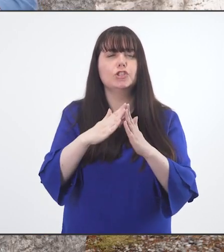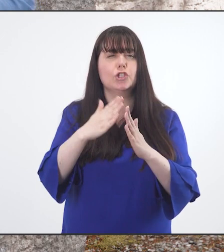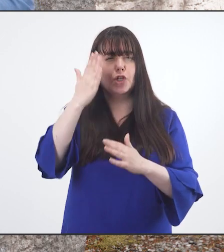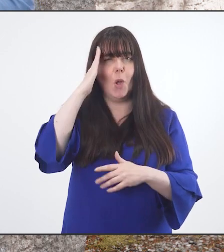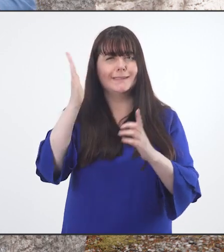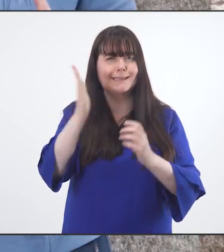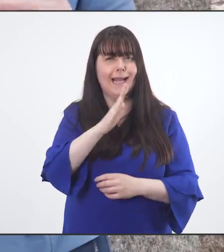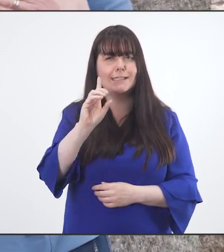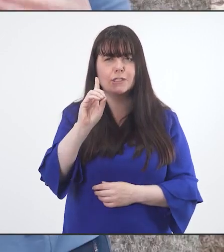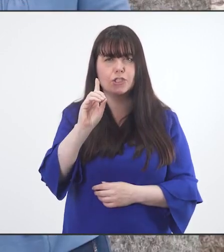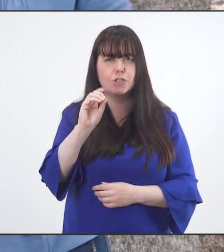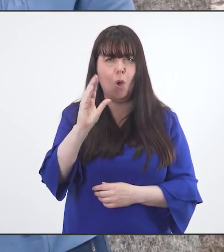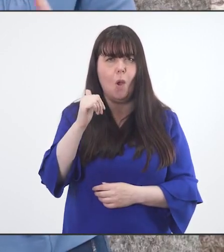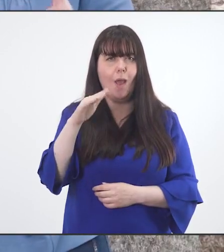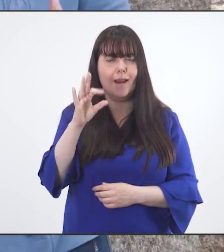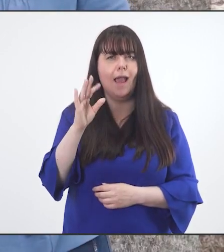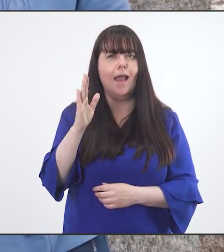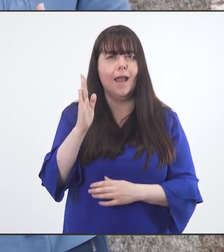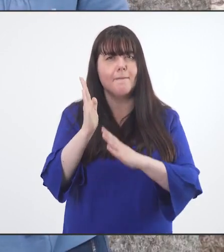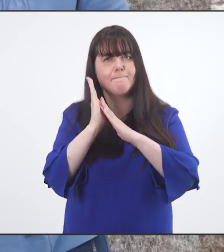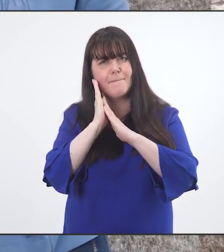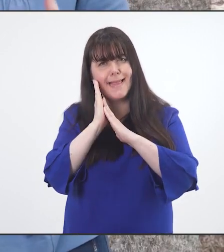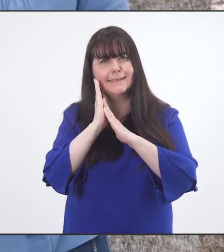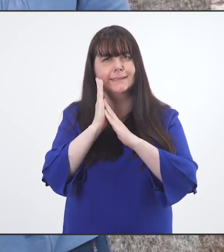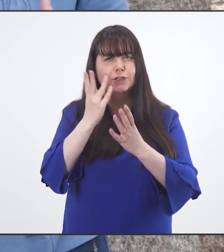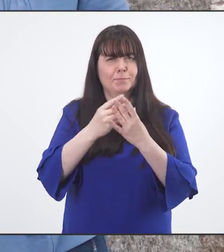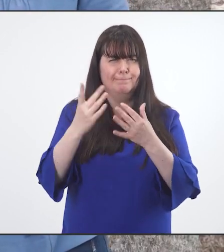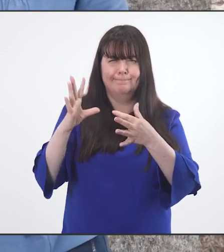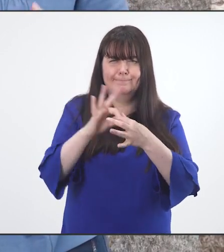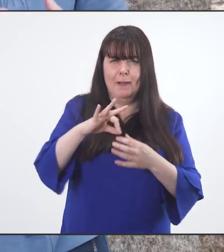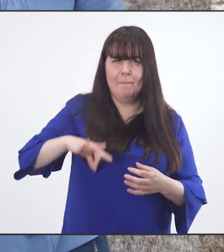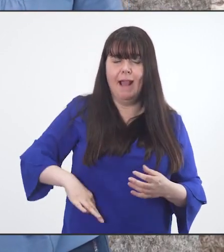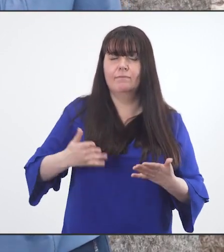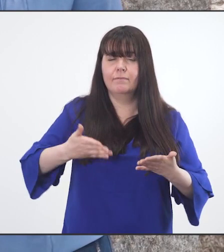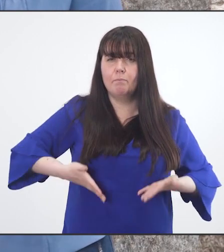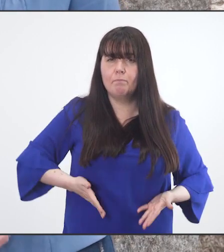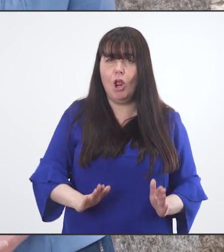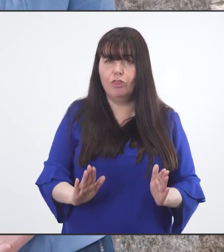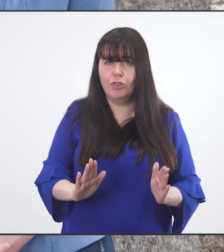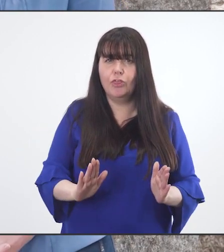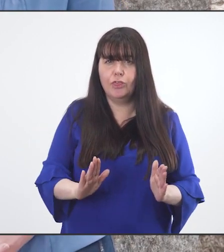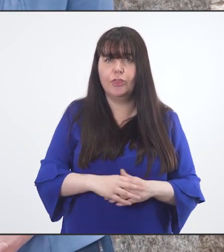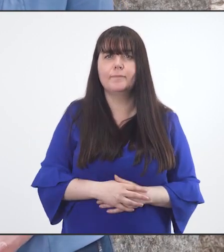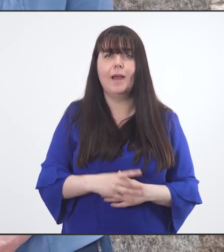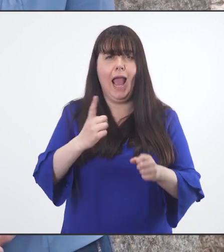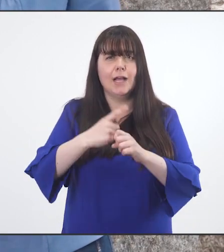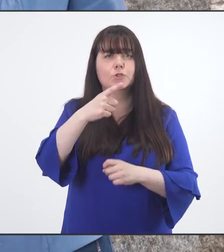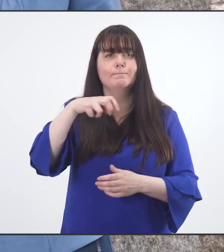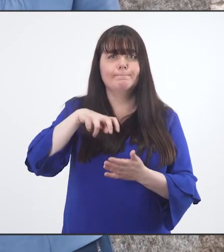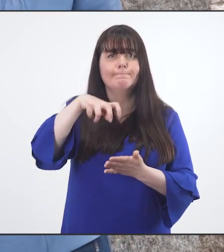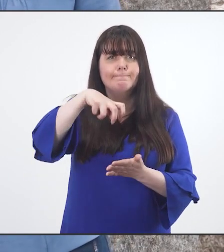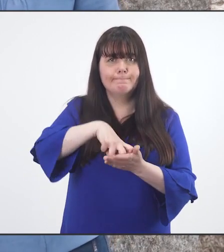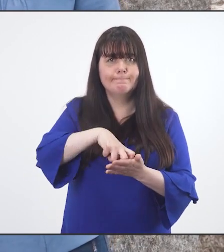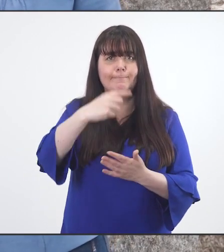into the structure, turning around in what was known as St. Duloc's bed, and this was seen as something